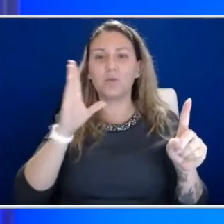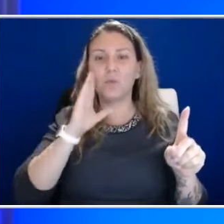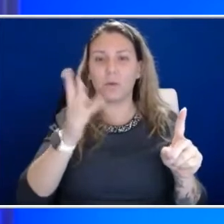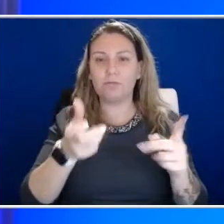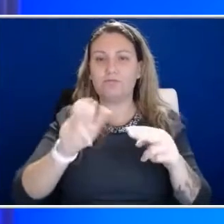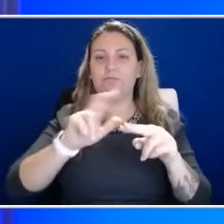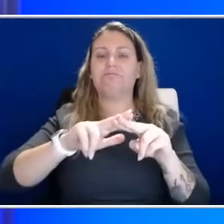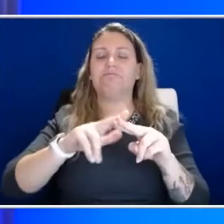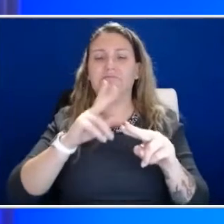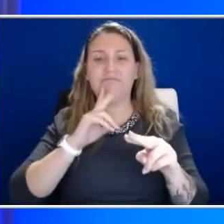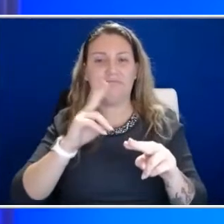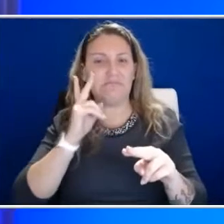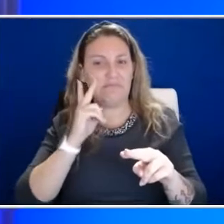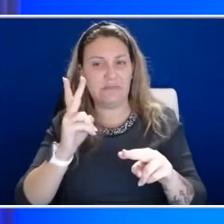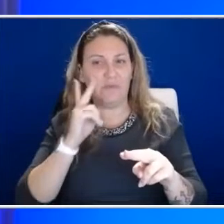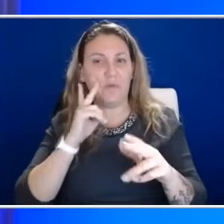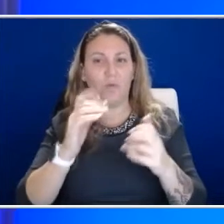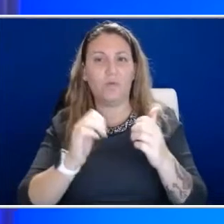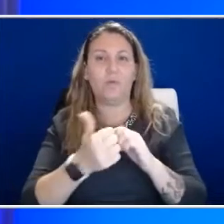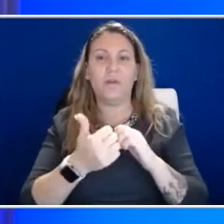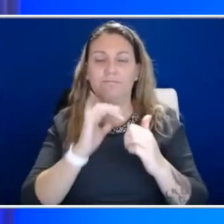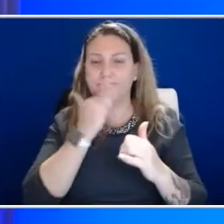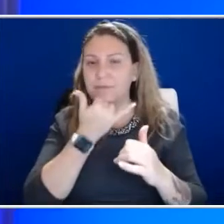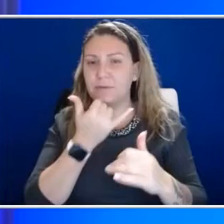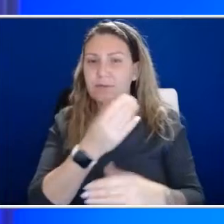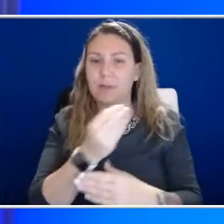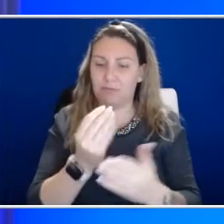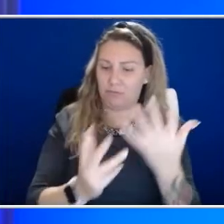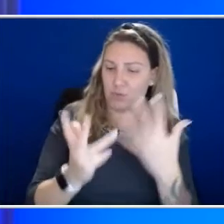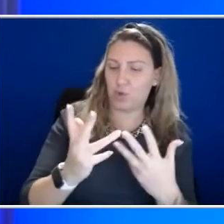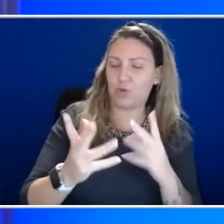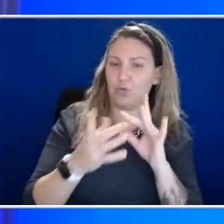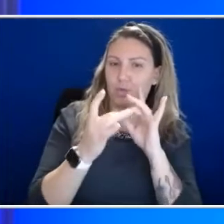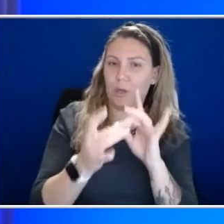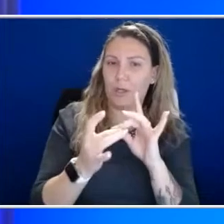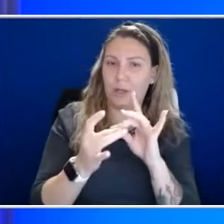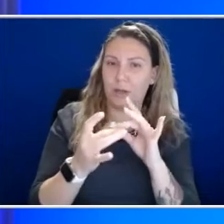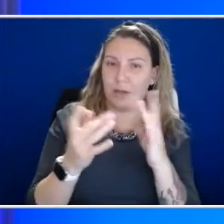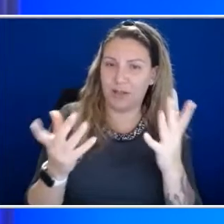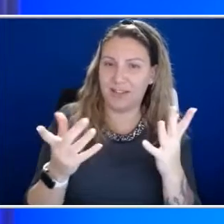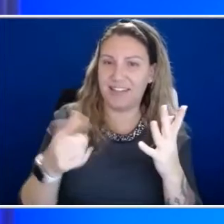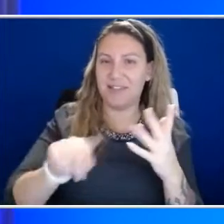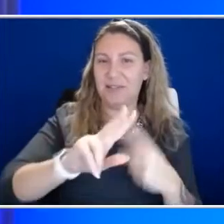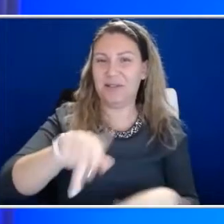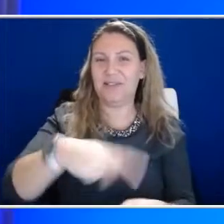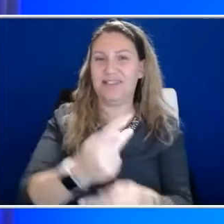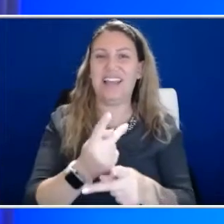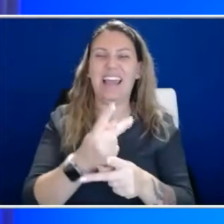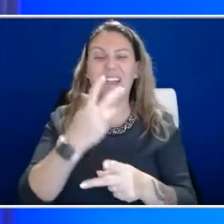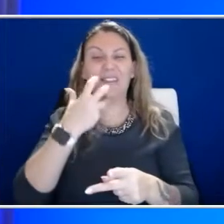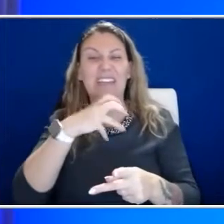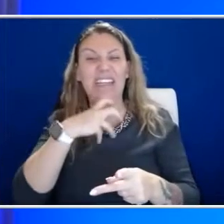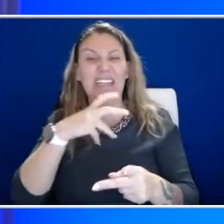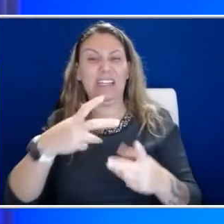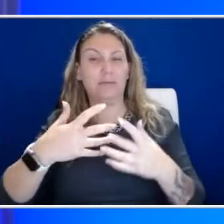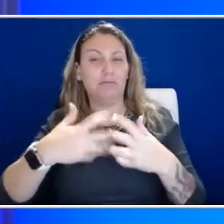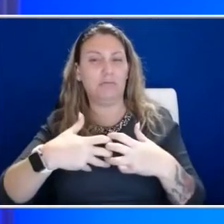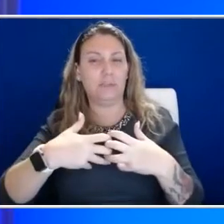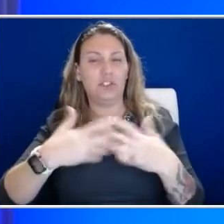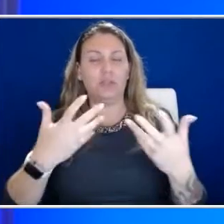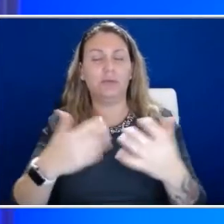increase in the incidence of those like burns related to those kind of heating mechanisms. We also see